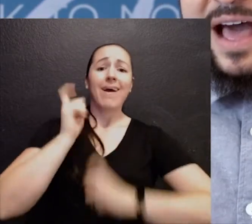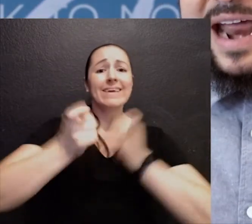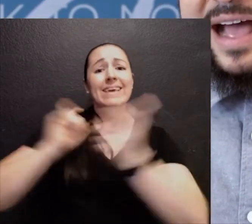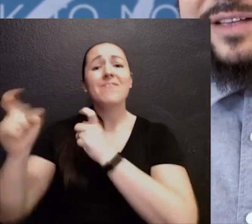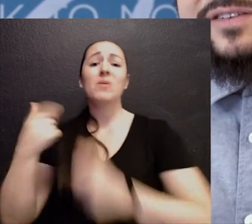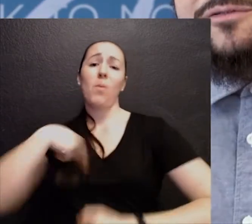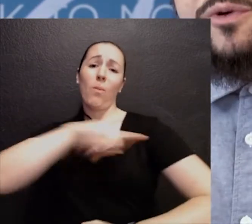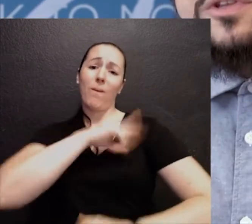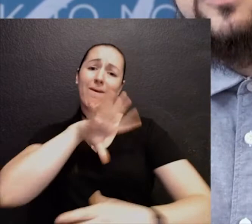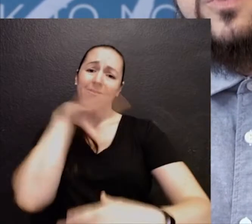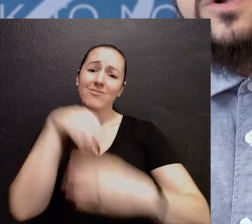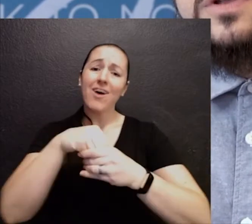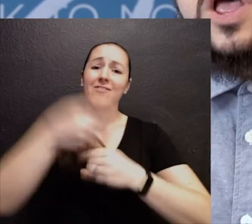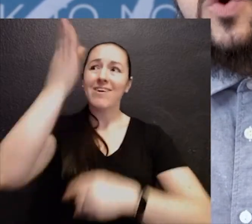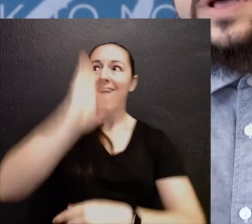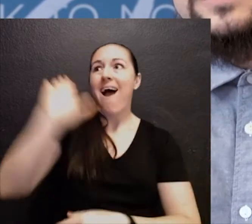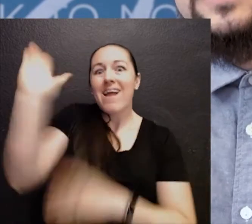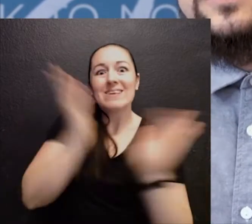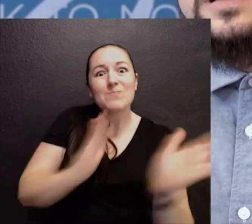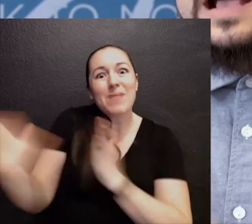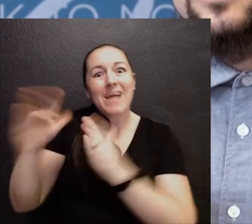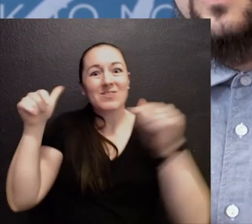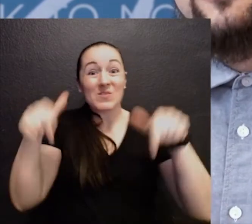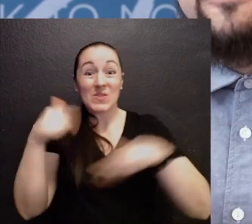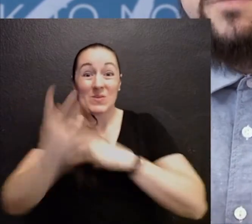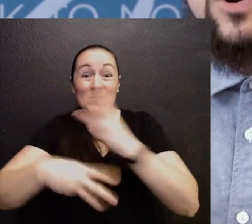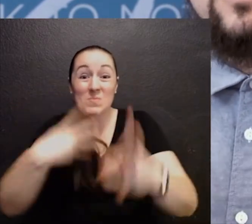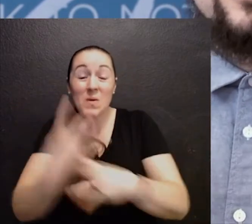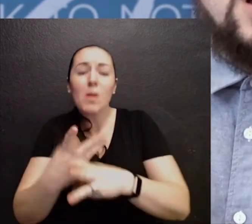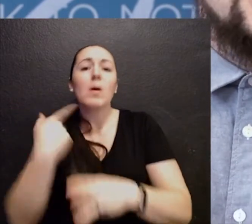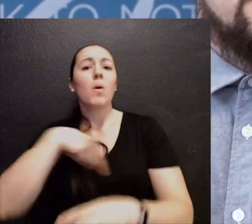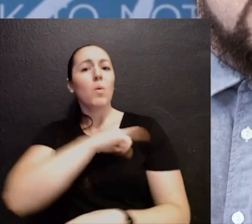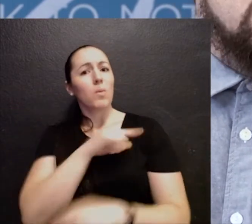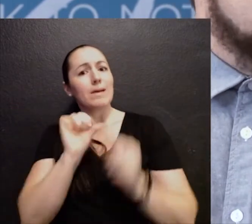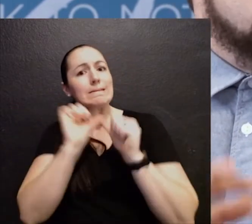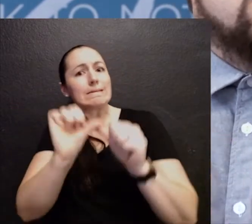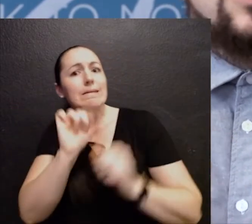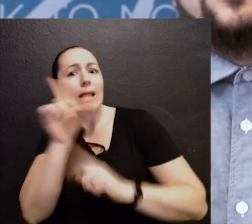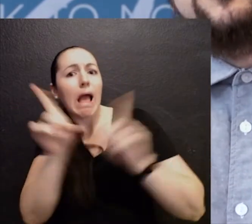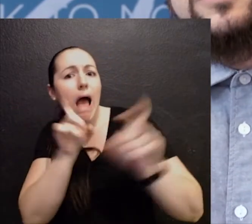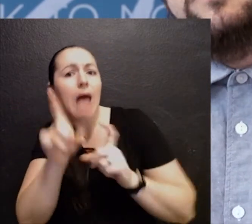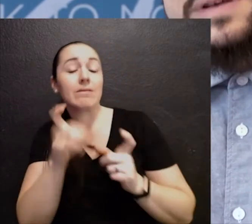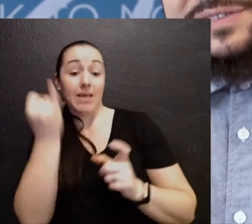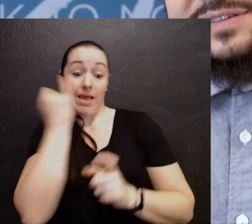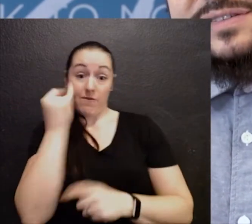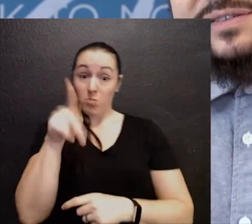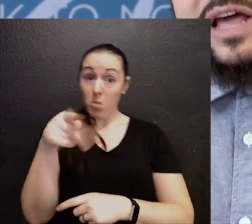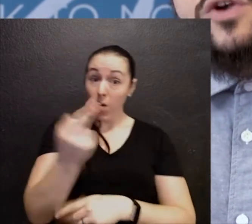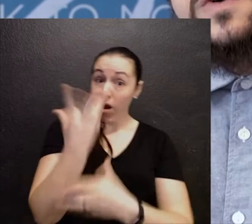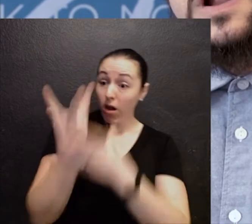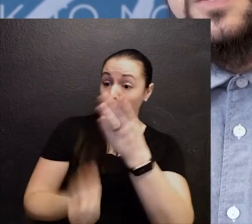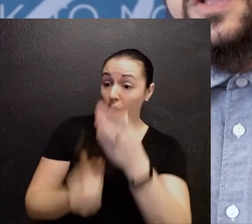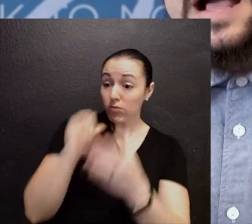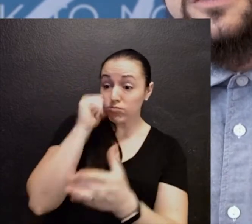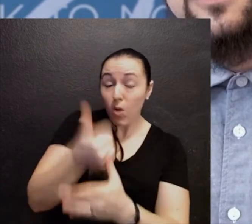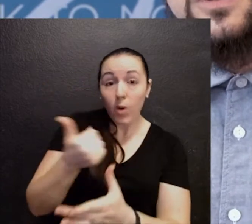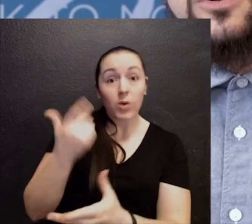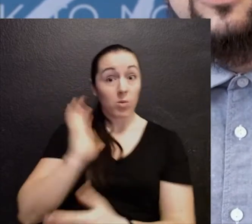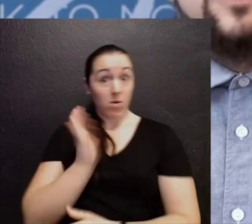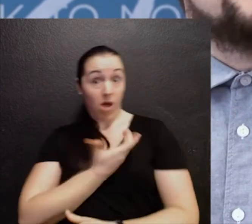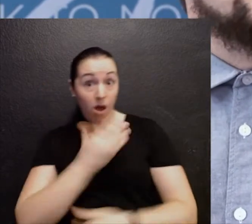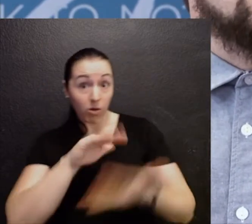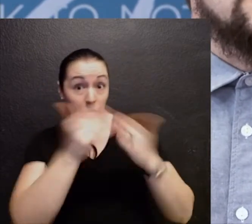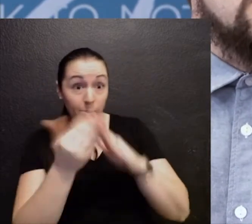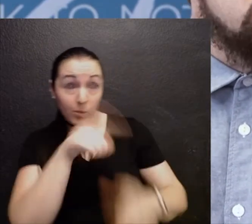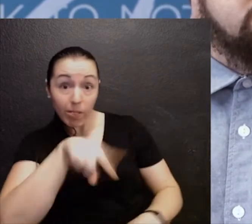that God has for this world. We consistently ask the question, if Pure Heart was gone tomorrow, would our community miss us? And over the last few